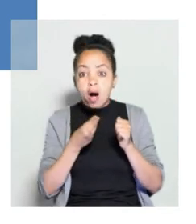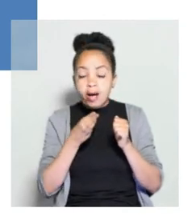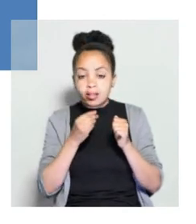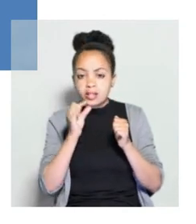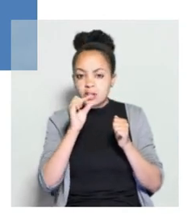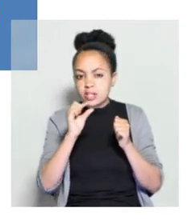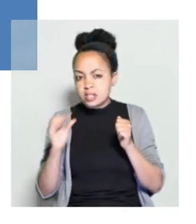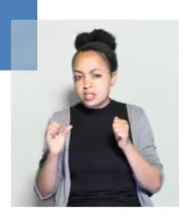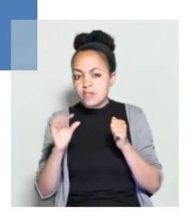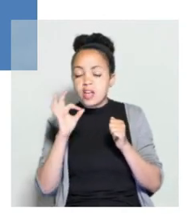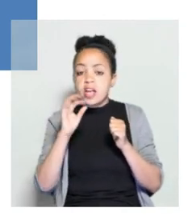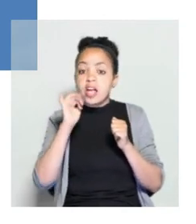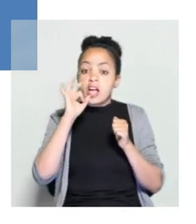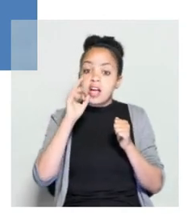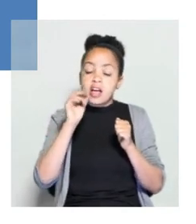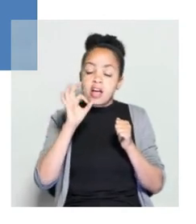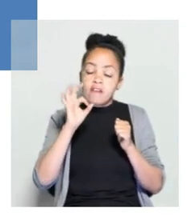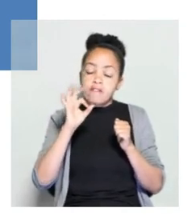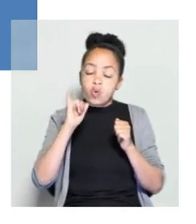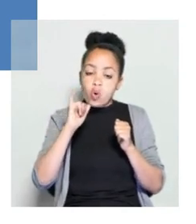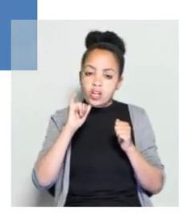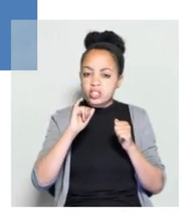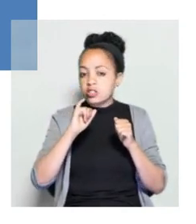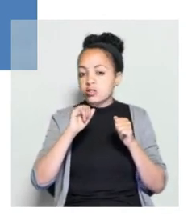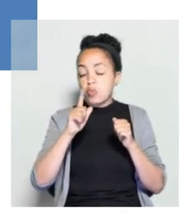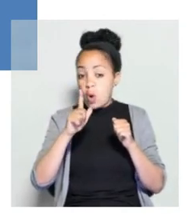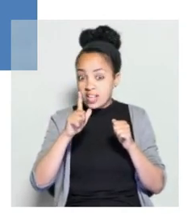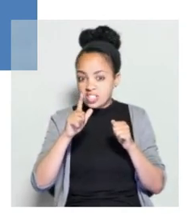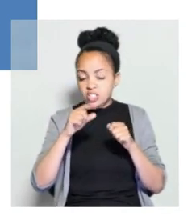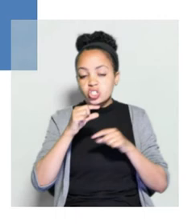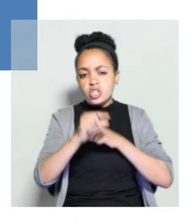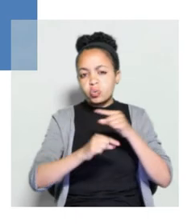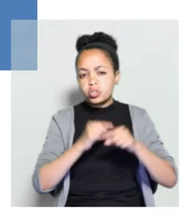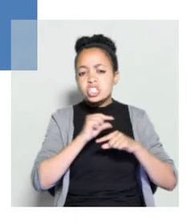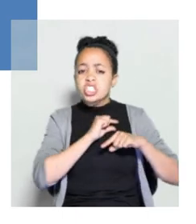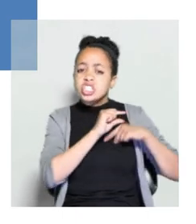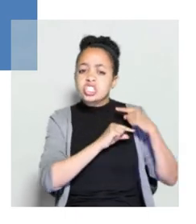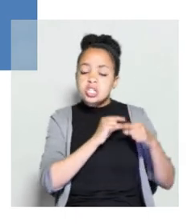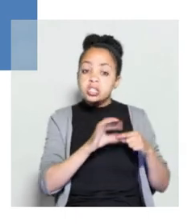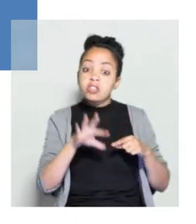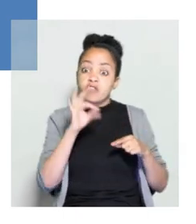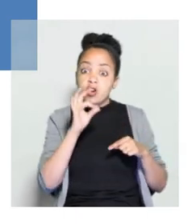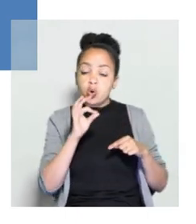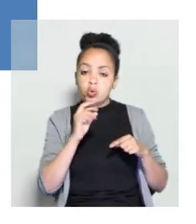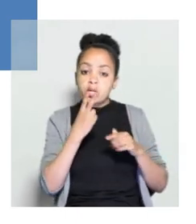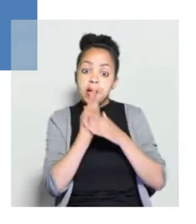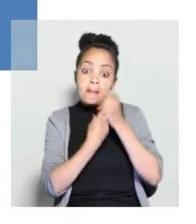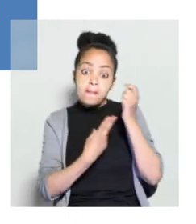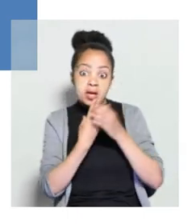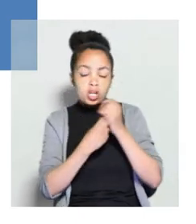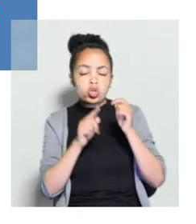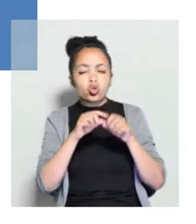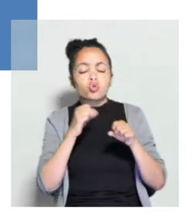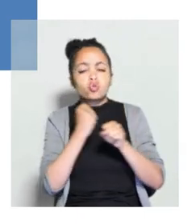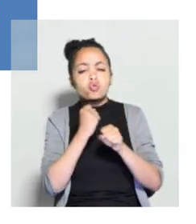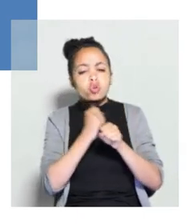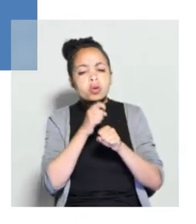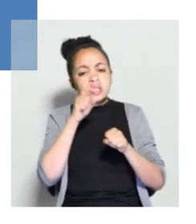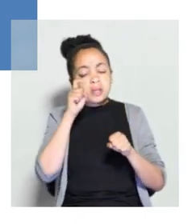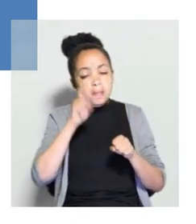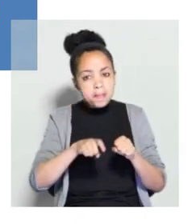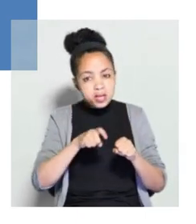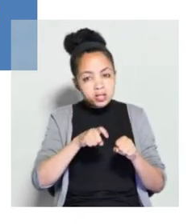Then F1 generation is obtained here. Gene is found in pair. To be form another gene, it must